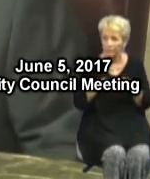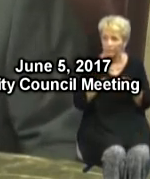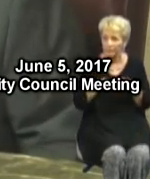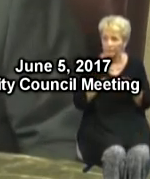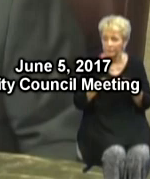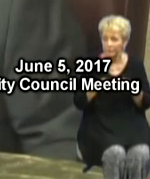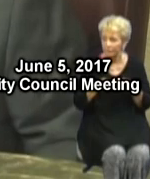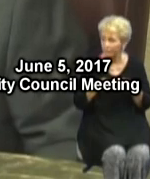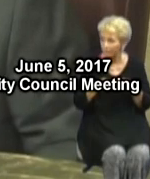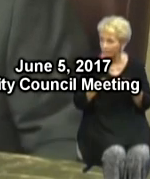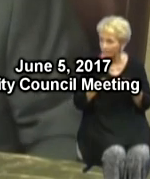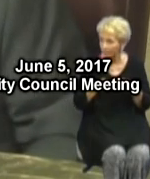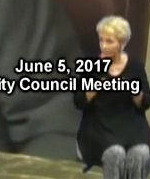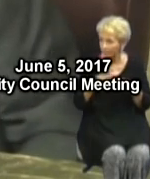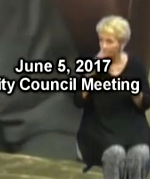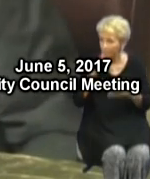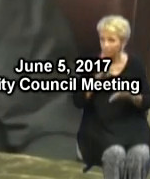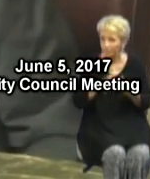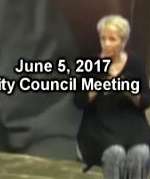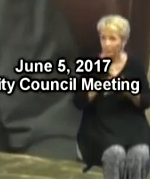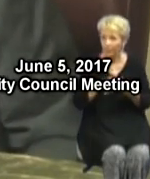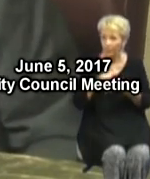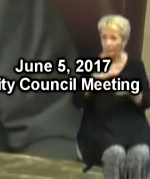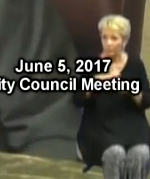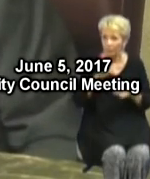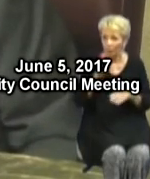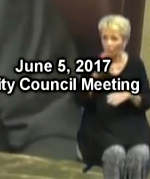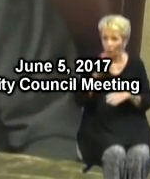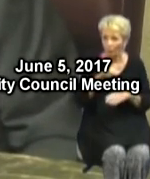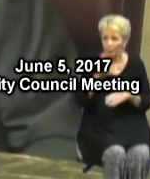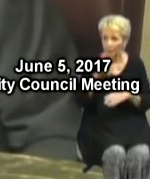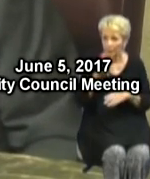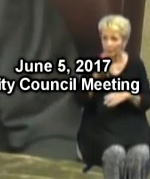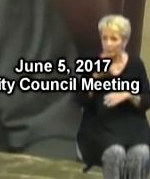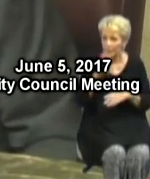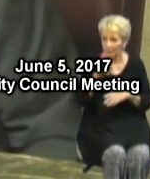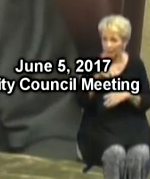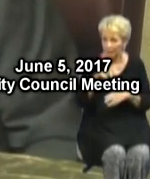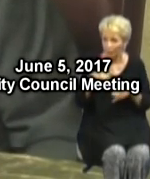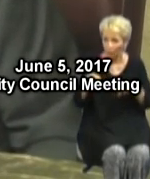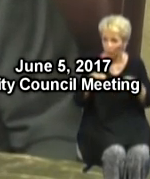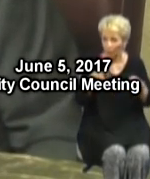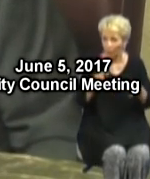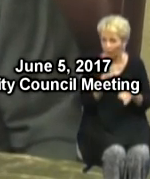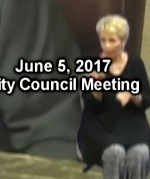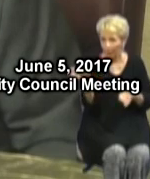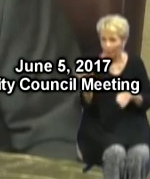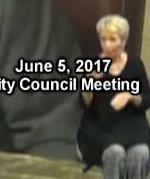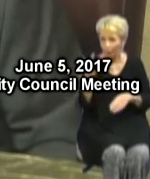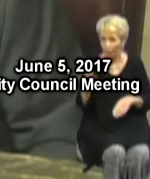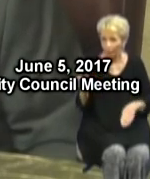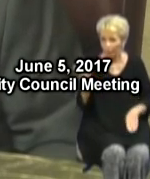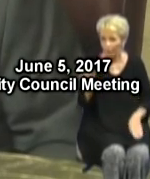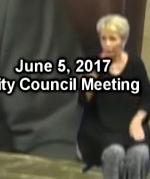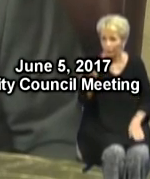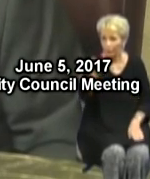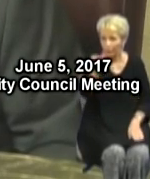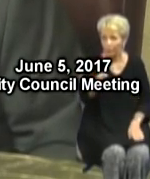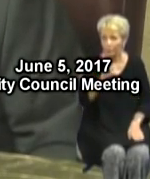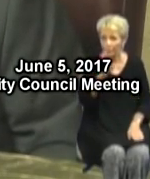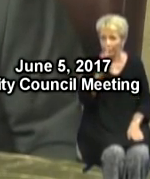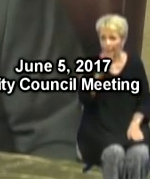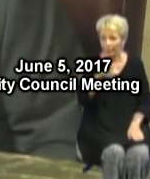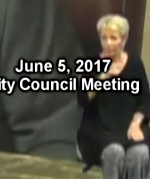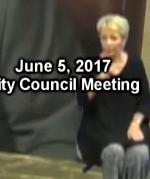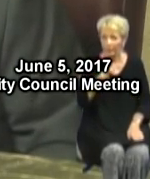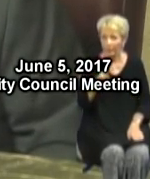not. But you see, this is off Carbon City Road. There are actually three streets. Britton Drive